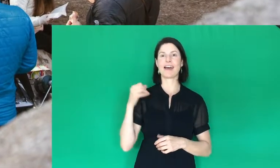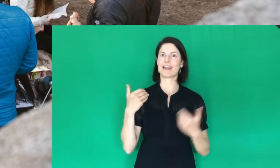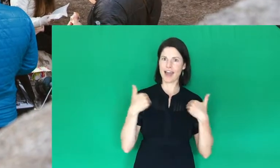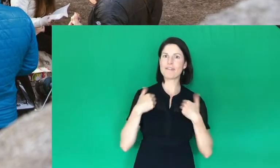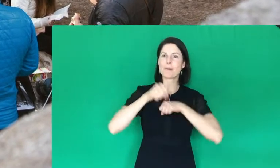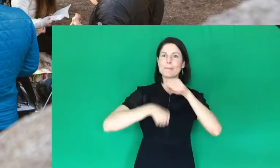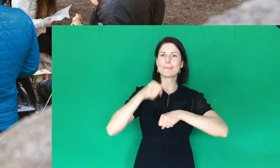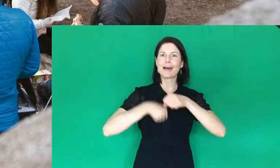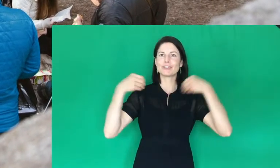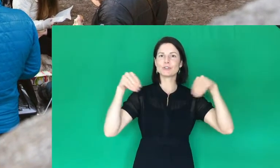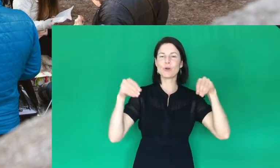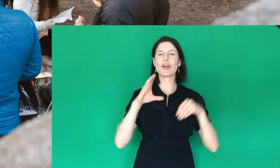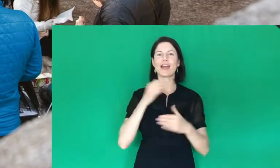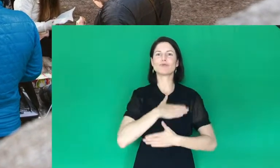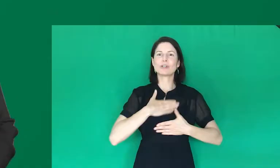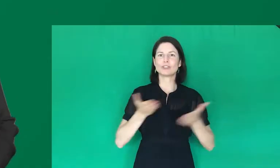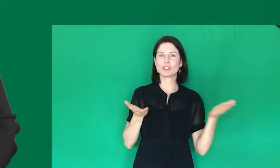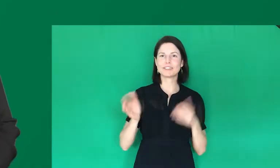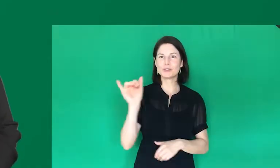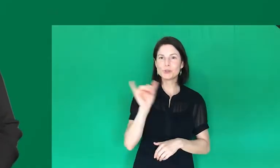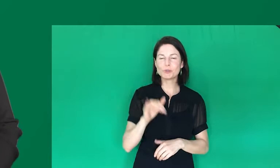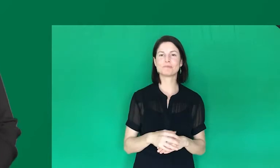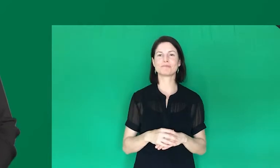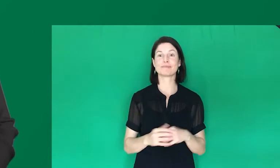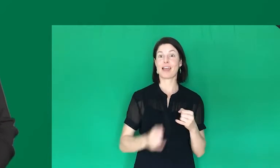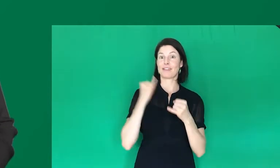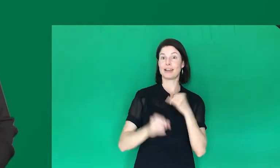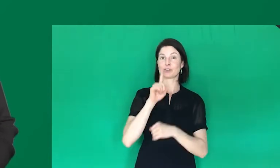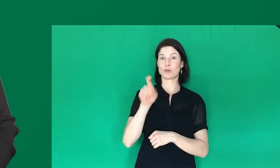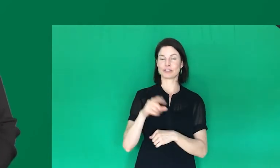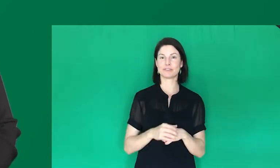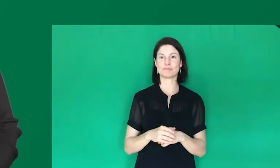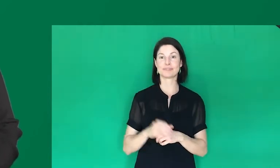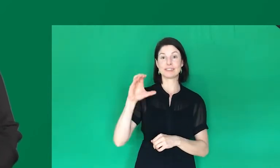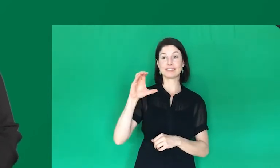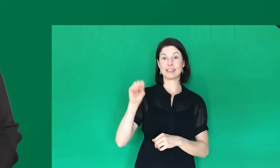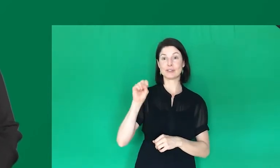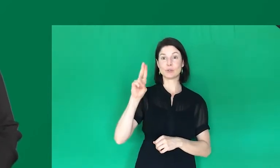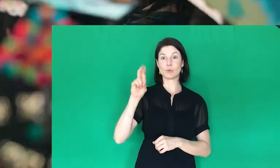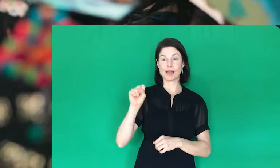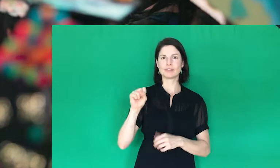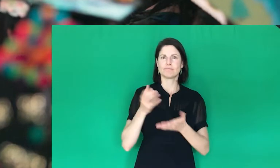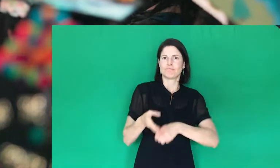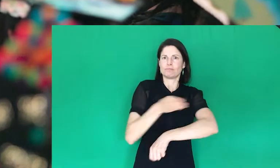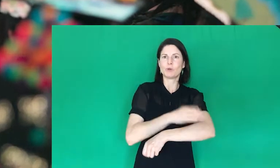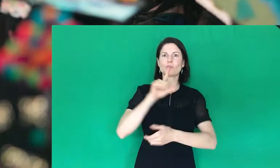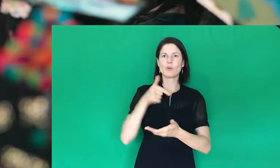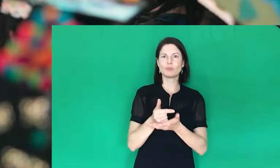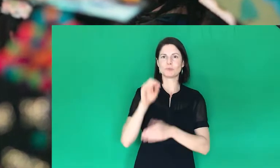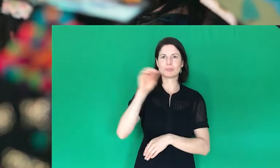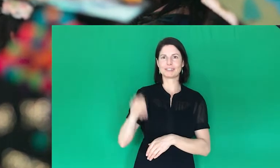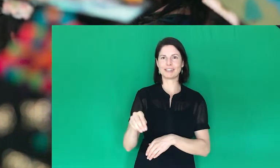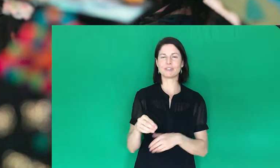bike shop and recreation services. Okay, last question. Sacramento State has greatly improved its graduation rates